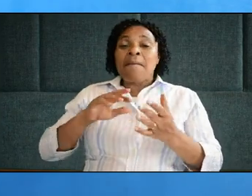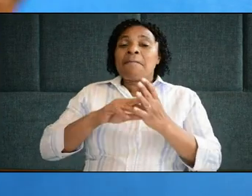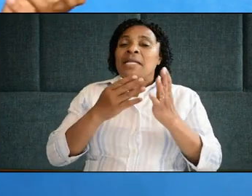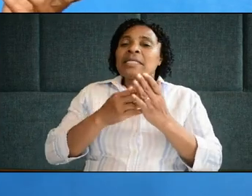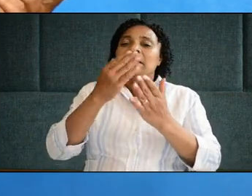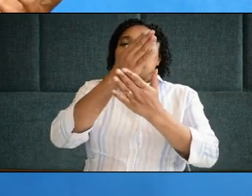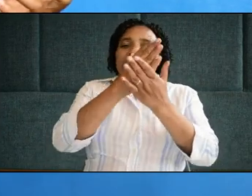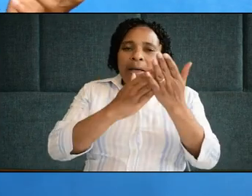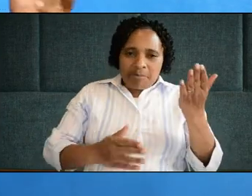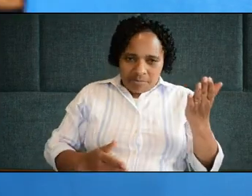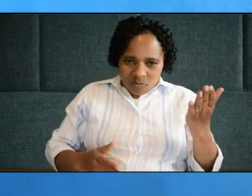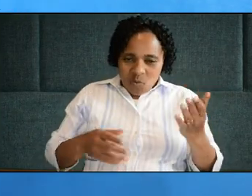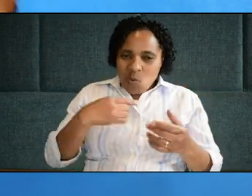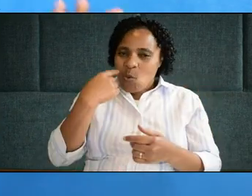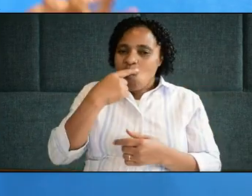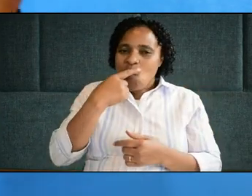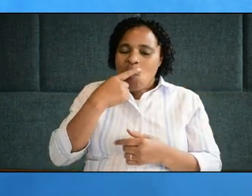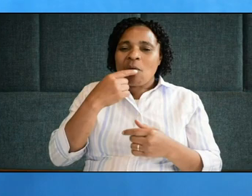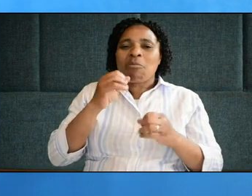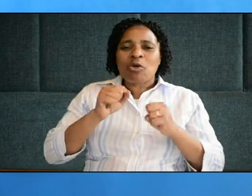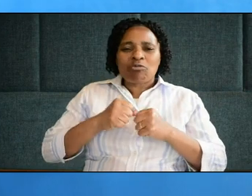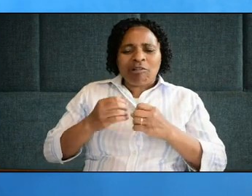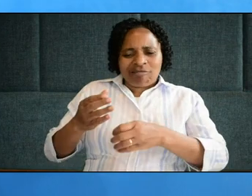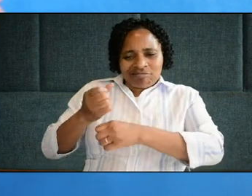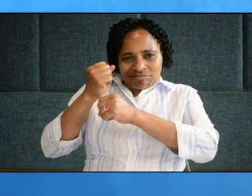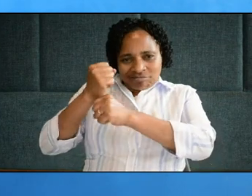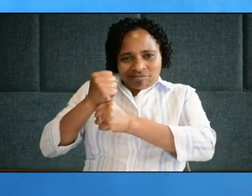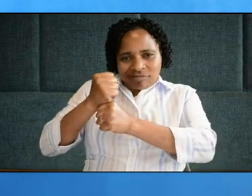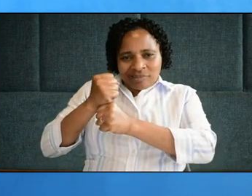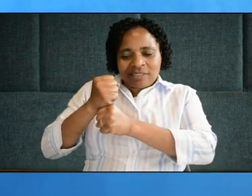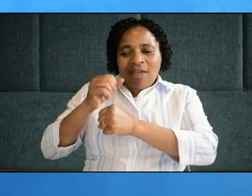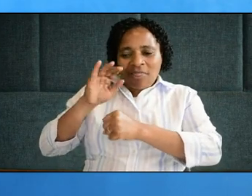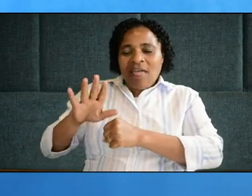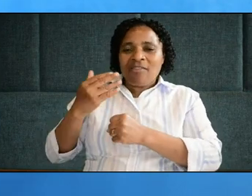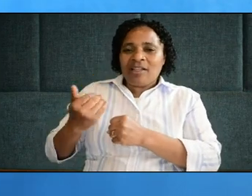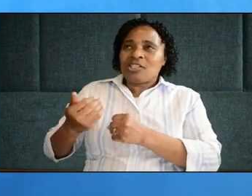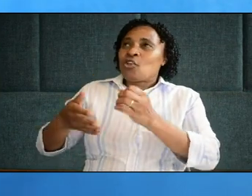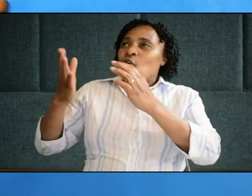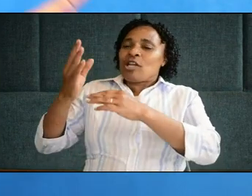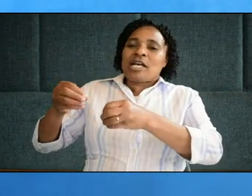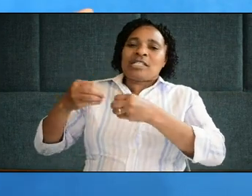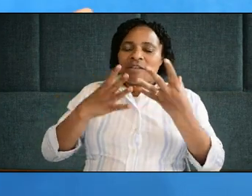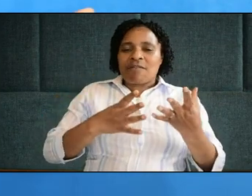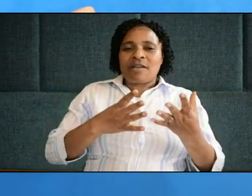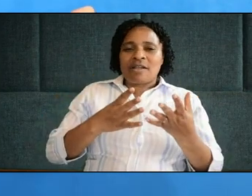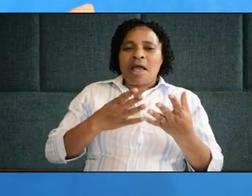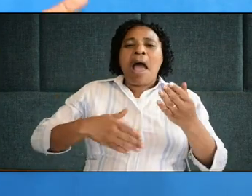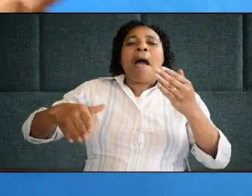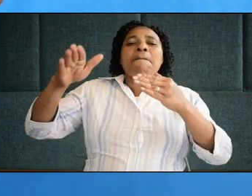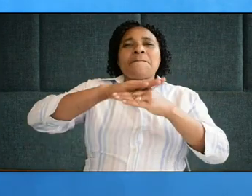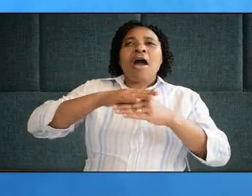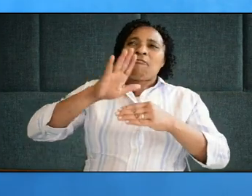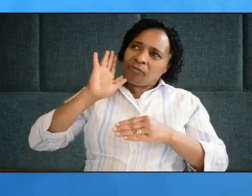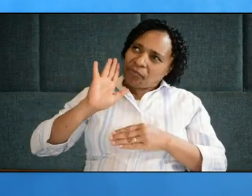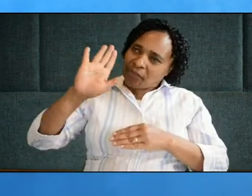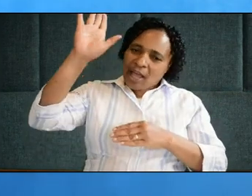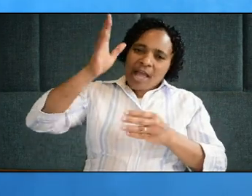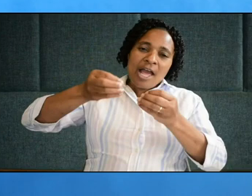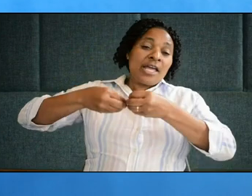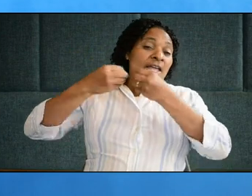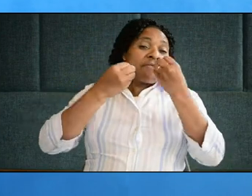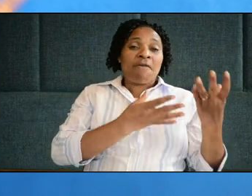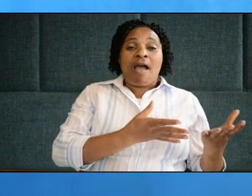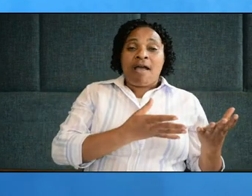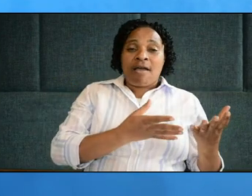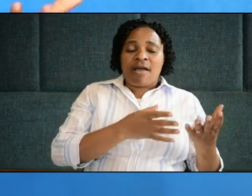some who, they esteem the things that God has given them above the giver. Okay? Mm-hmm. And hence the